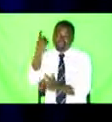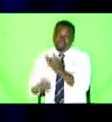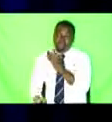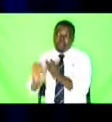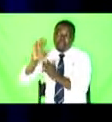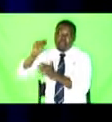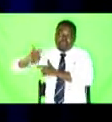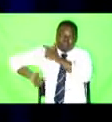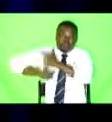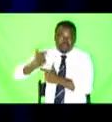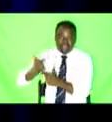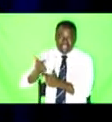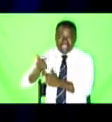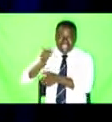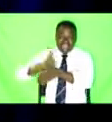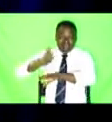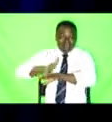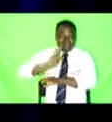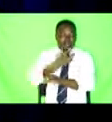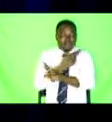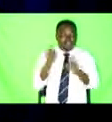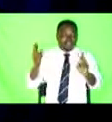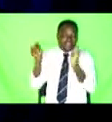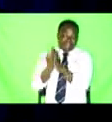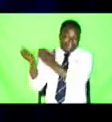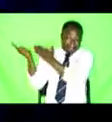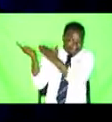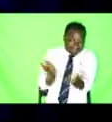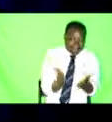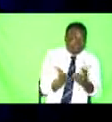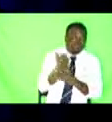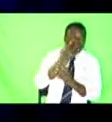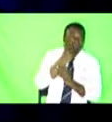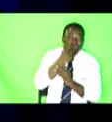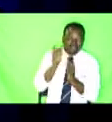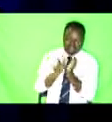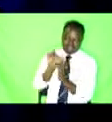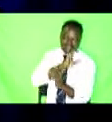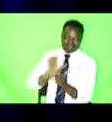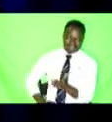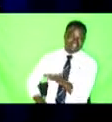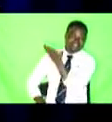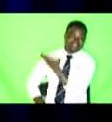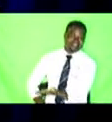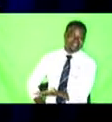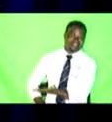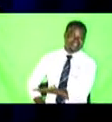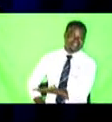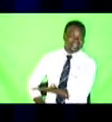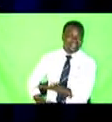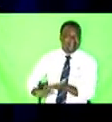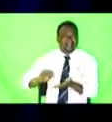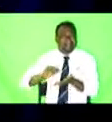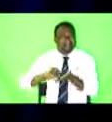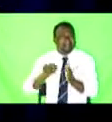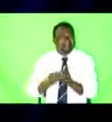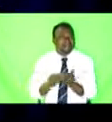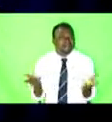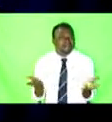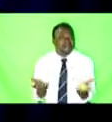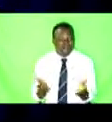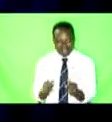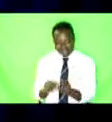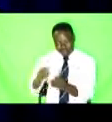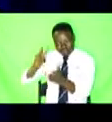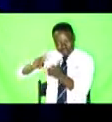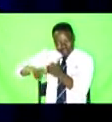through the redemption that came by Christ Jesus. Now, what is going on? Verse